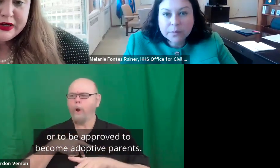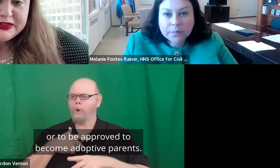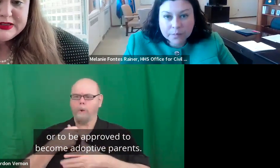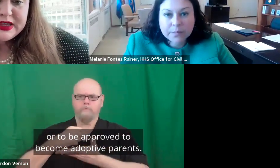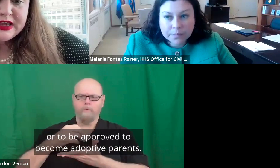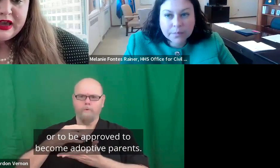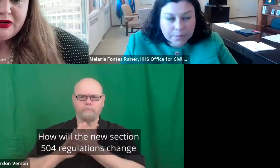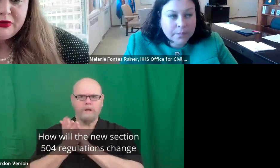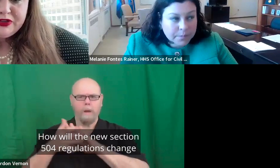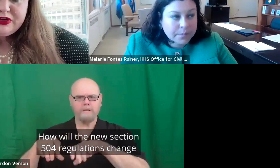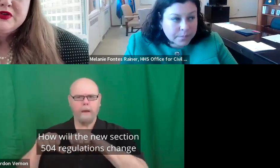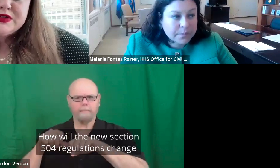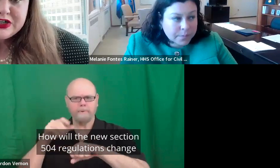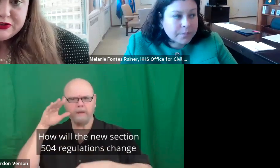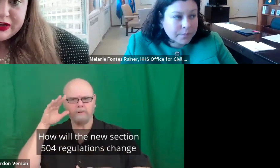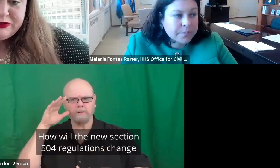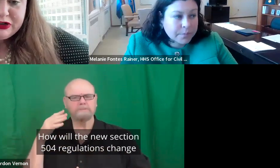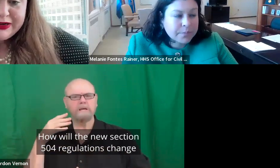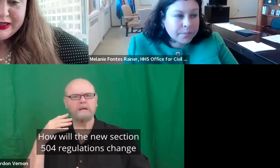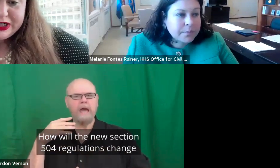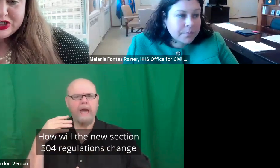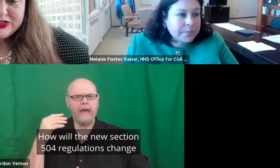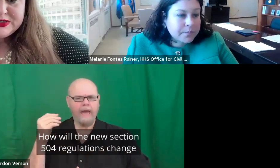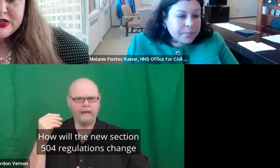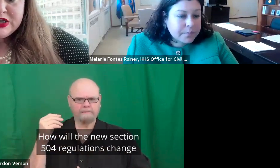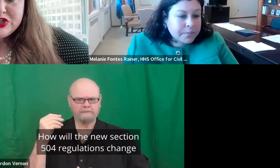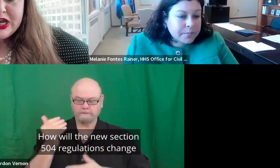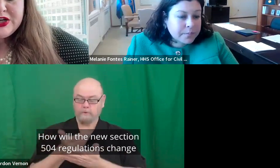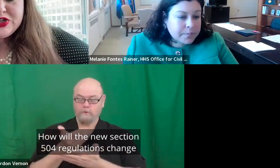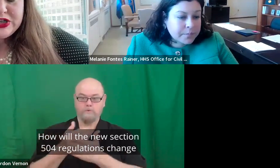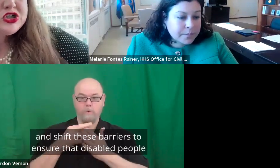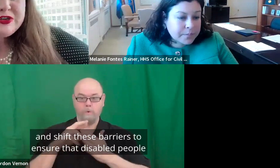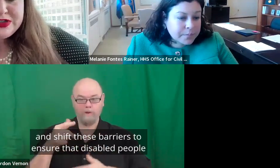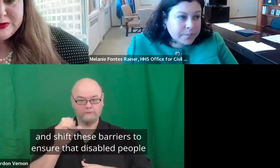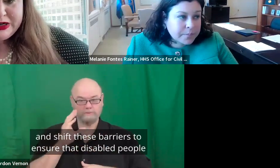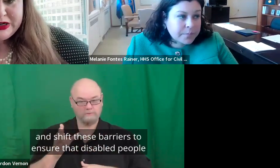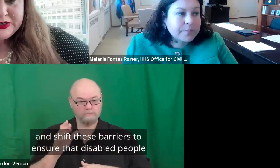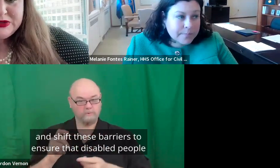adoptive parents. How will the new Section 504 regulations change and